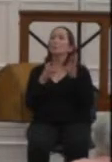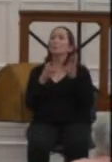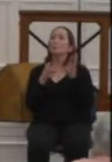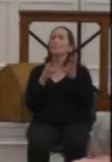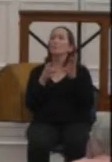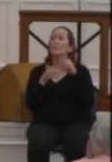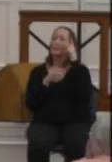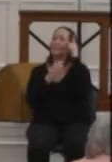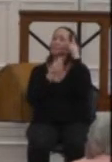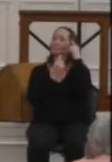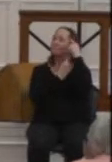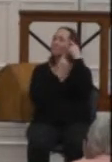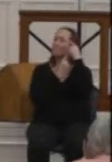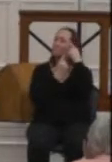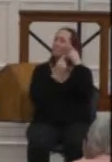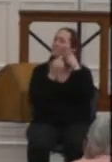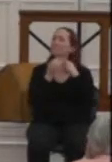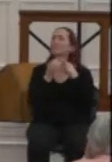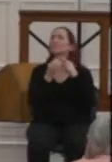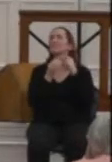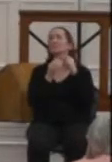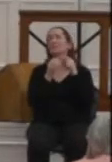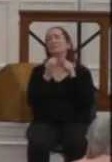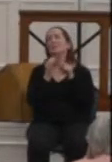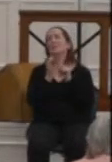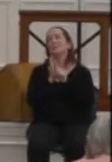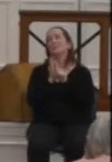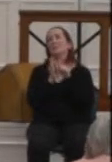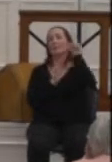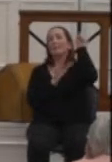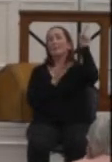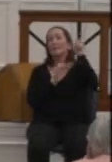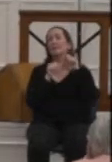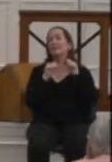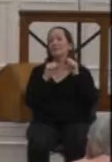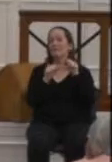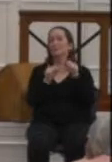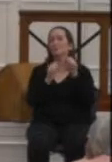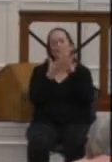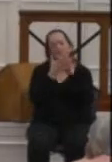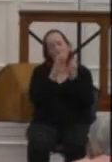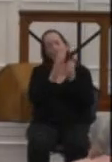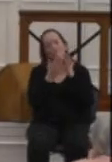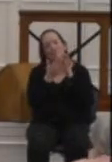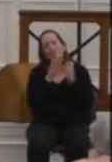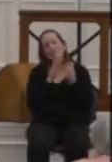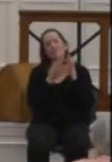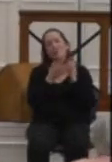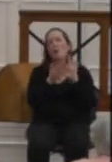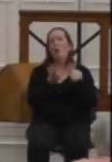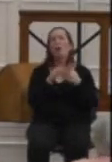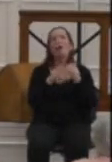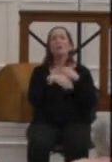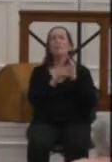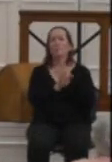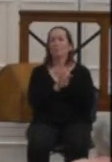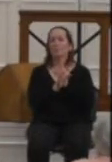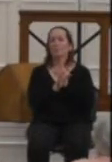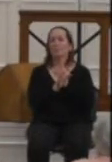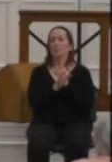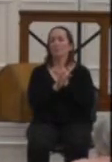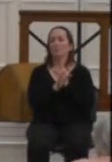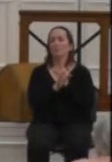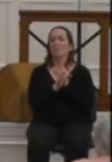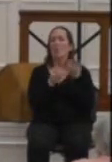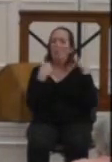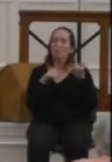picture this for a minute. God is continuing to mold and shape all of creation. And as he's doing